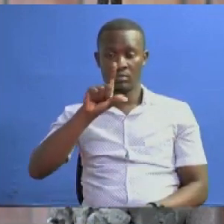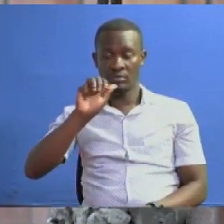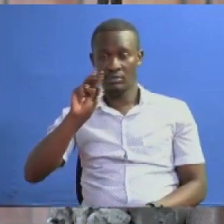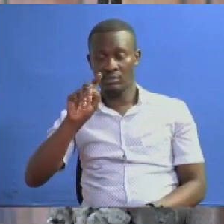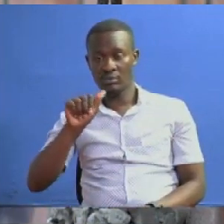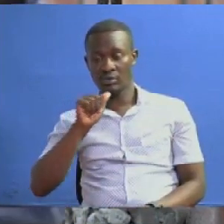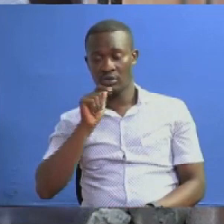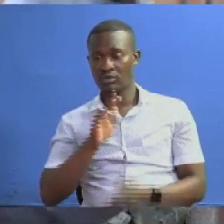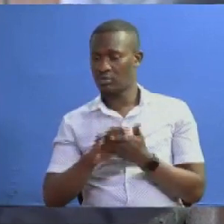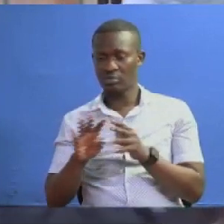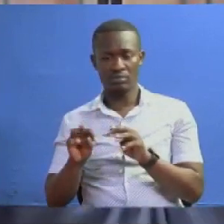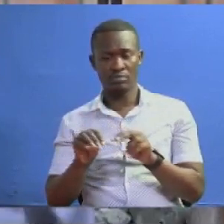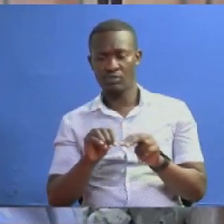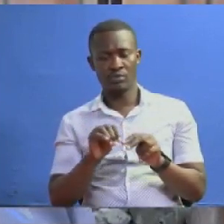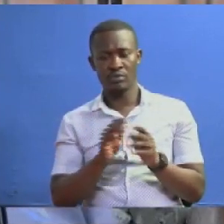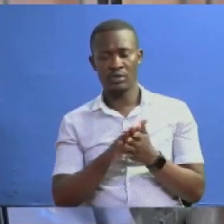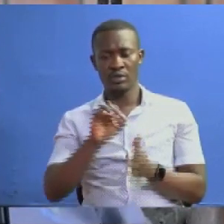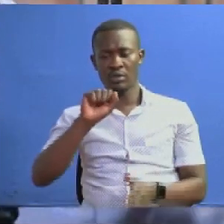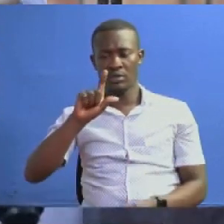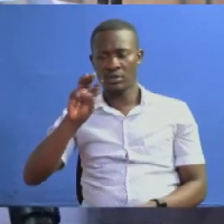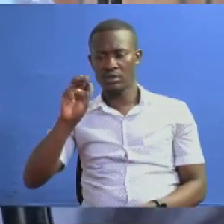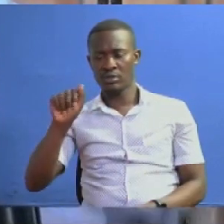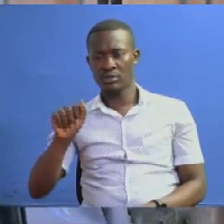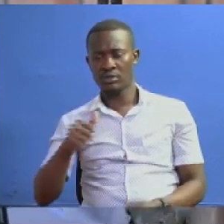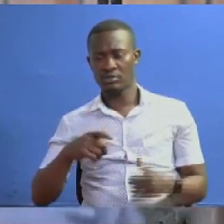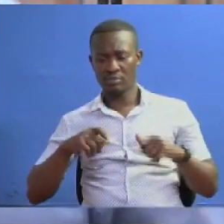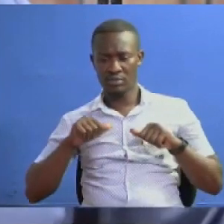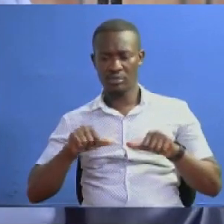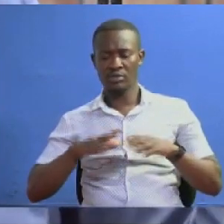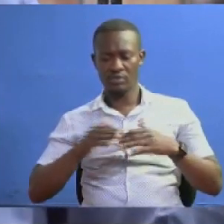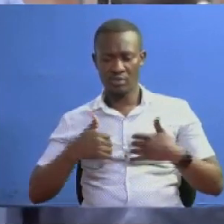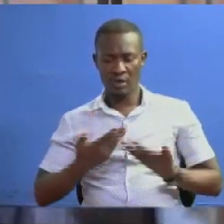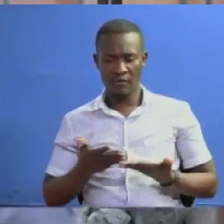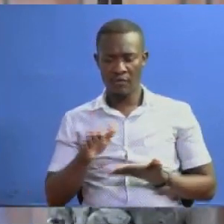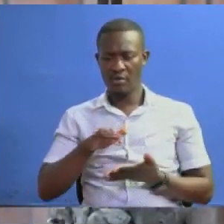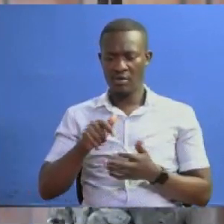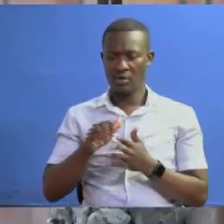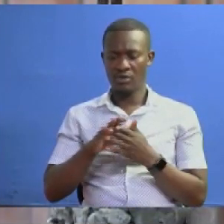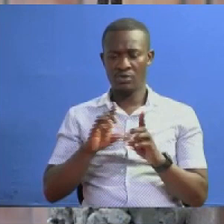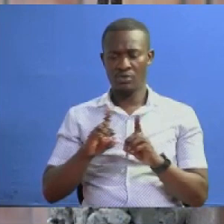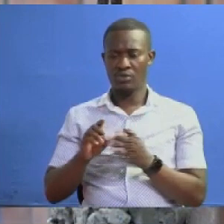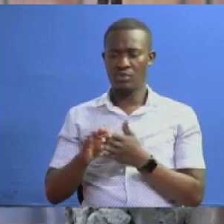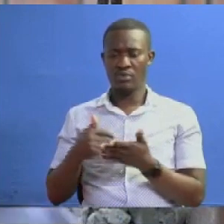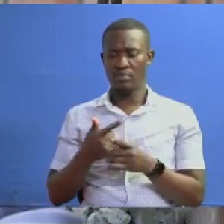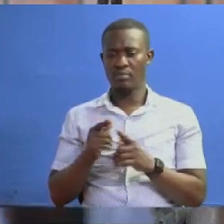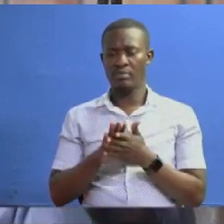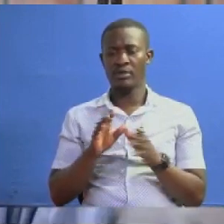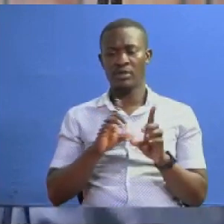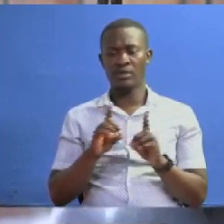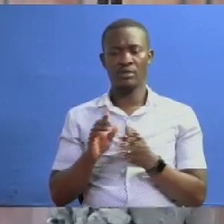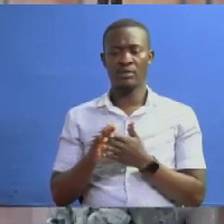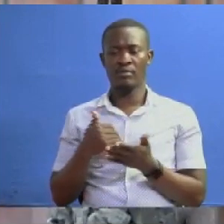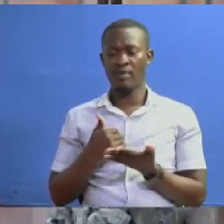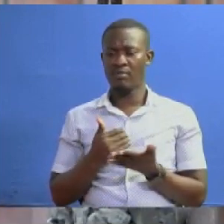don't relocate the slum dwellers to other place in order to do that, but they do it faces